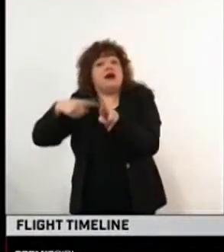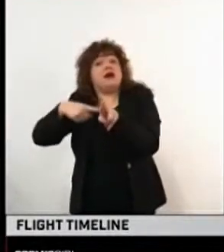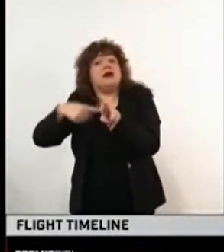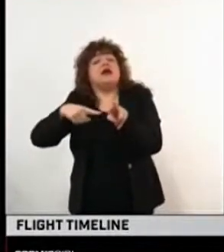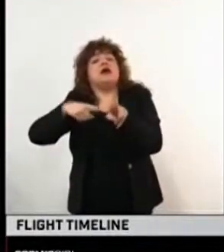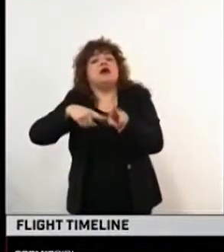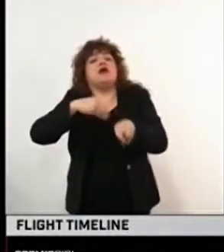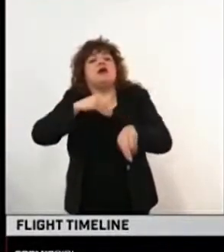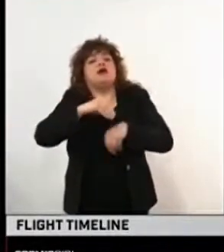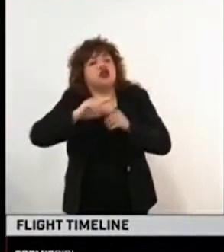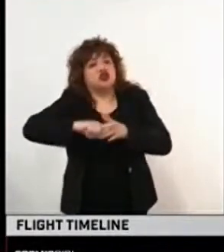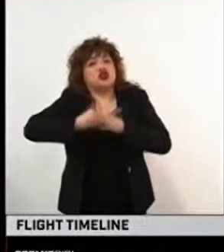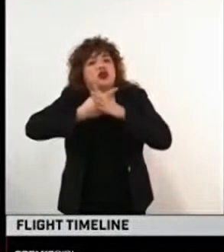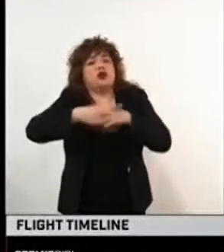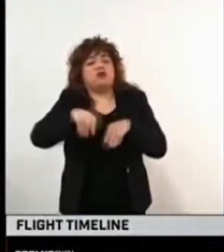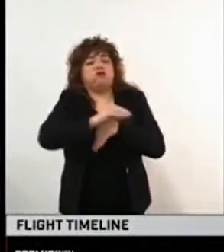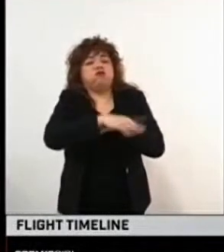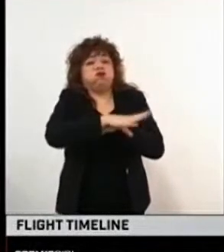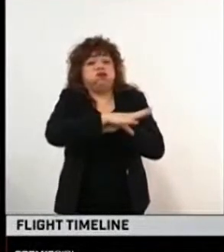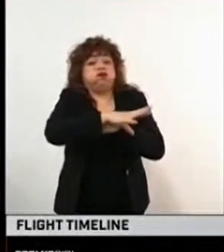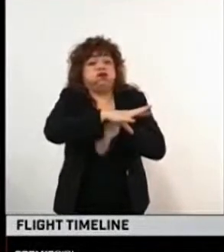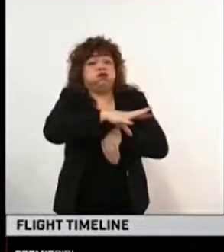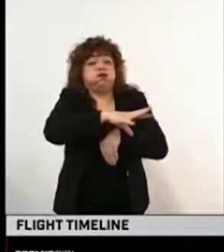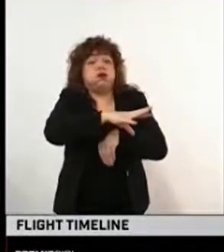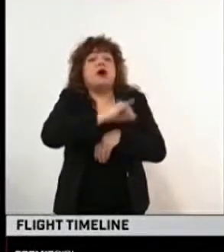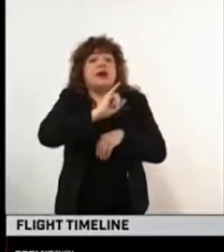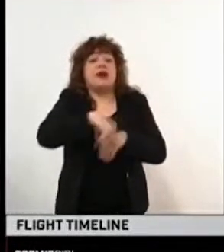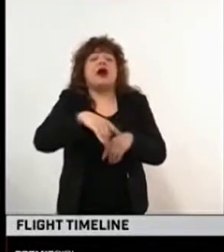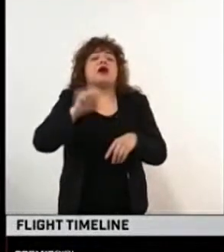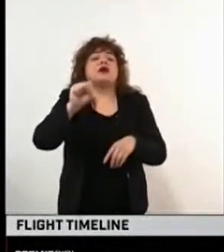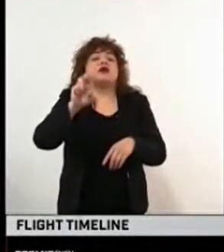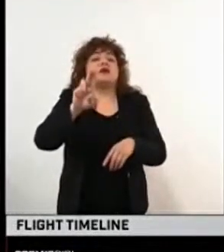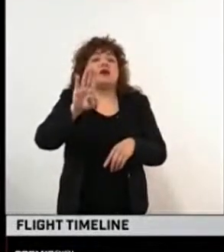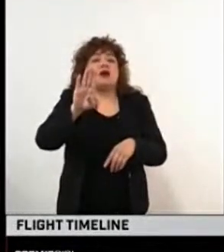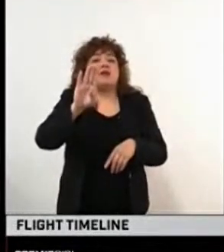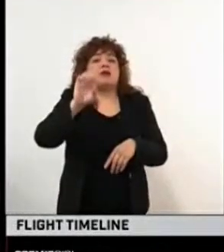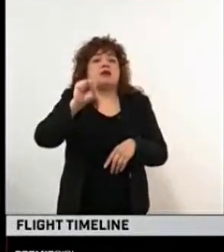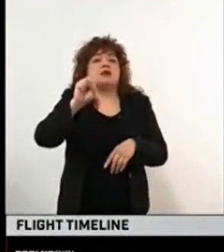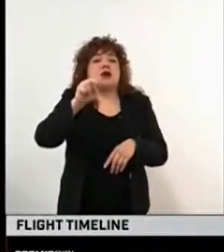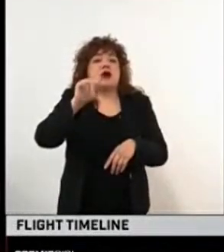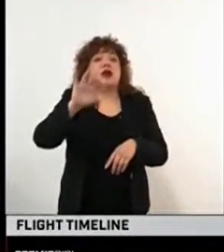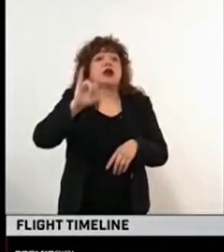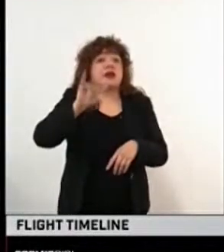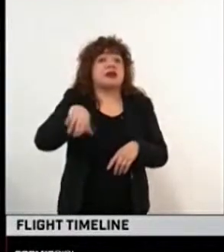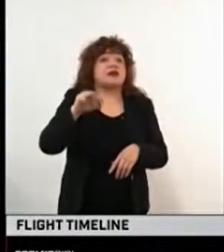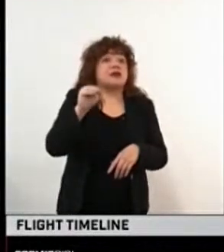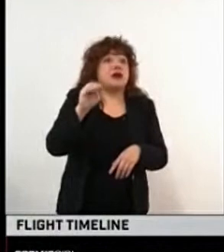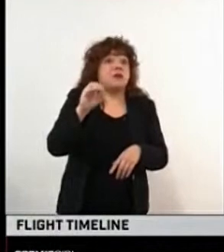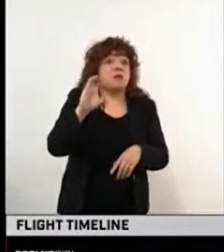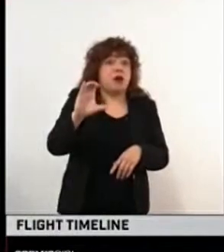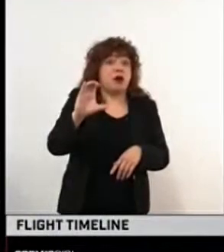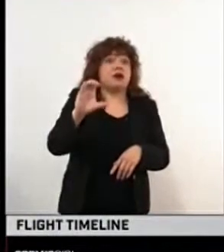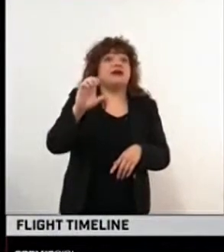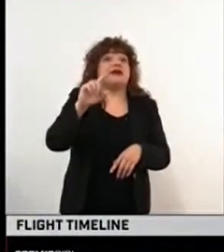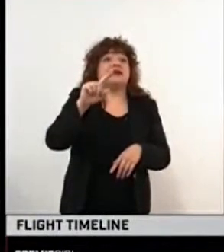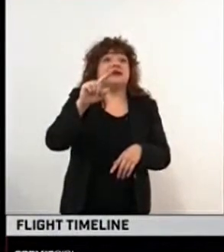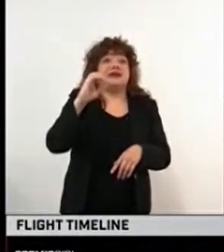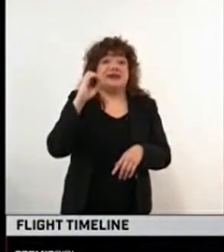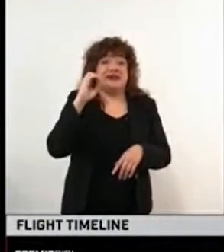our thrusters and we go into the subsonic flight regime. This is around Mach 0.6. Here we see some challenges like